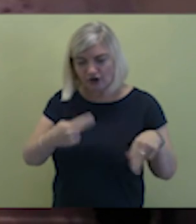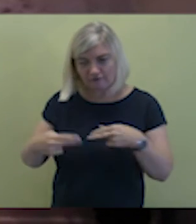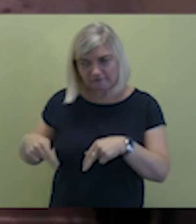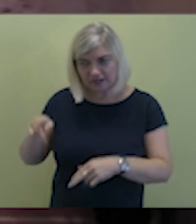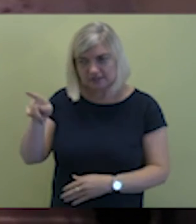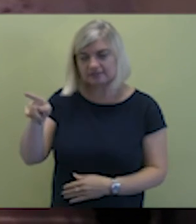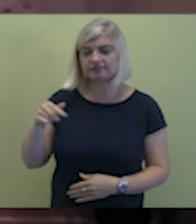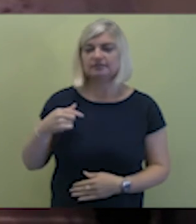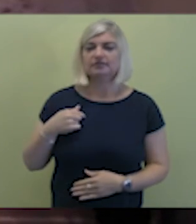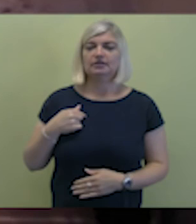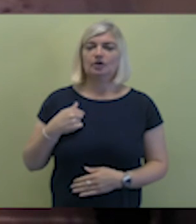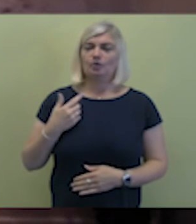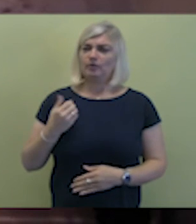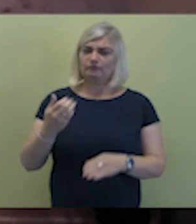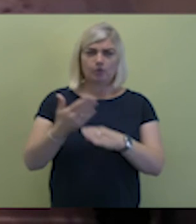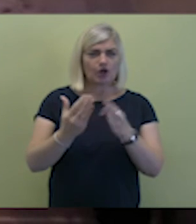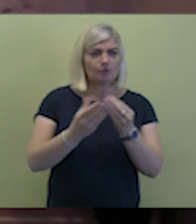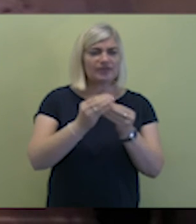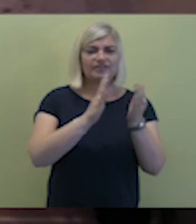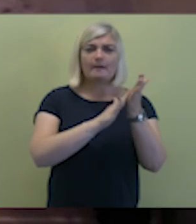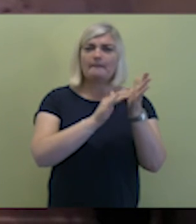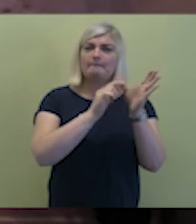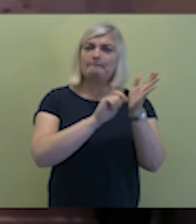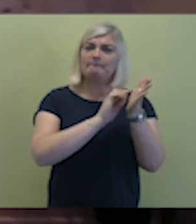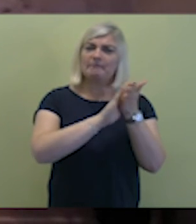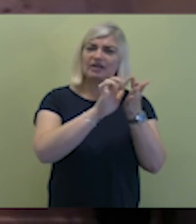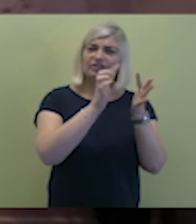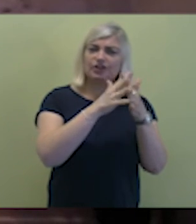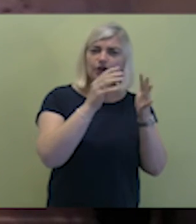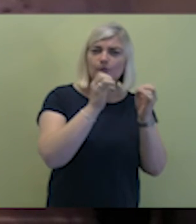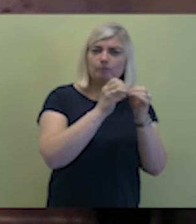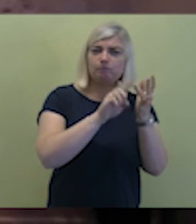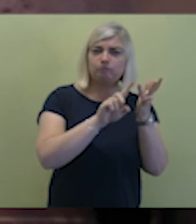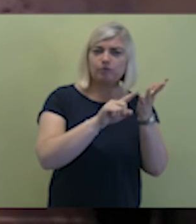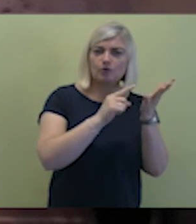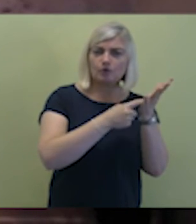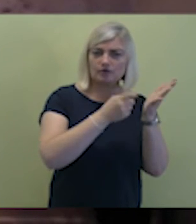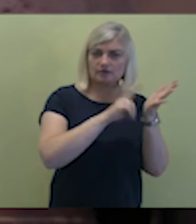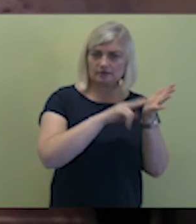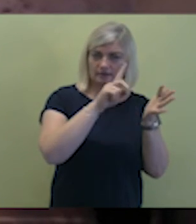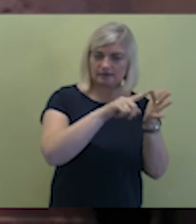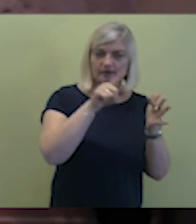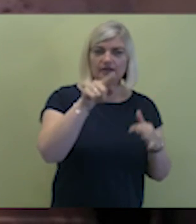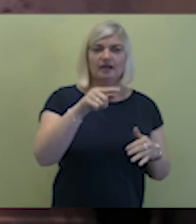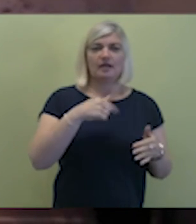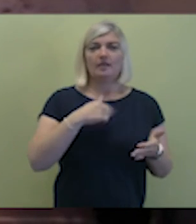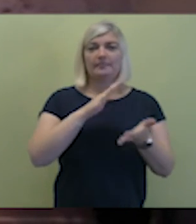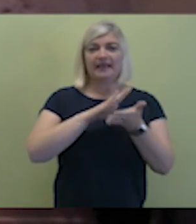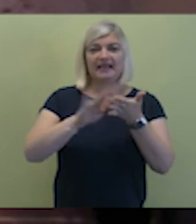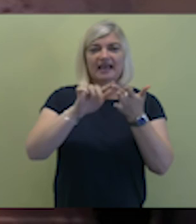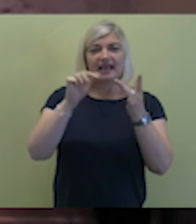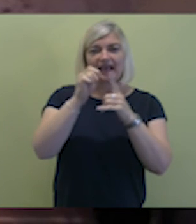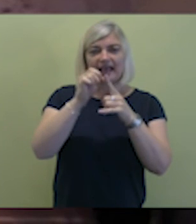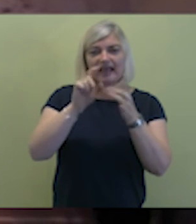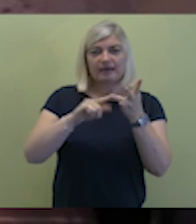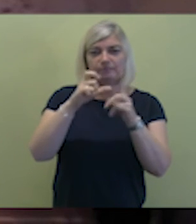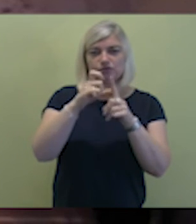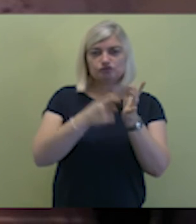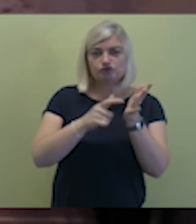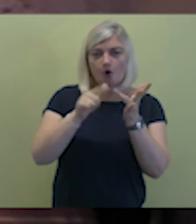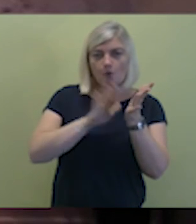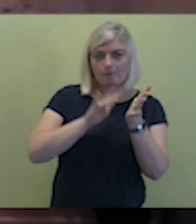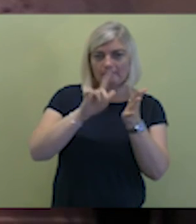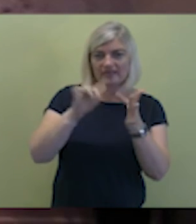our students have had opportunities to work with people like Matthew Bourne New Adventures, National Youth Dance Company, the Hippodrome